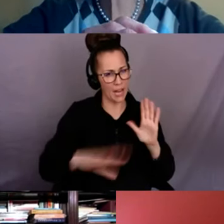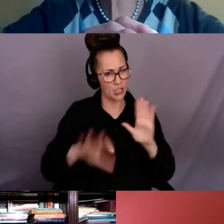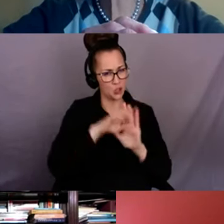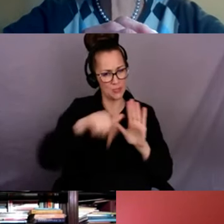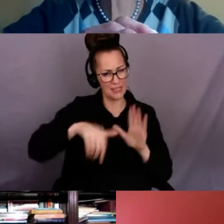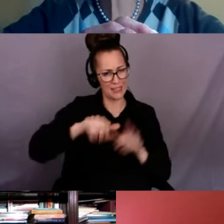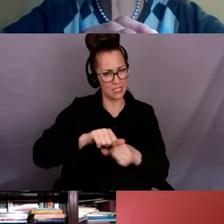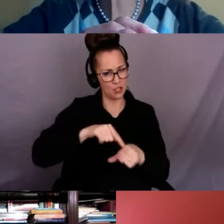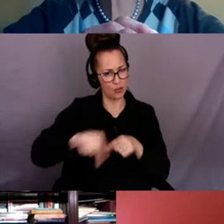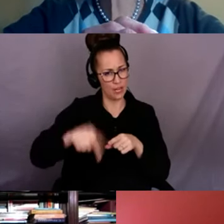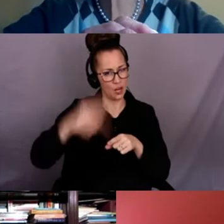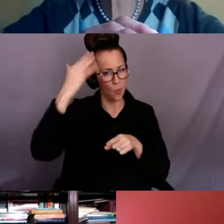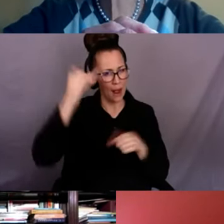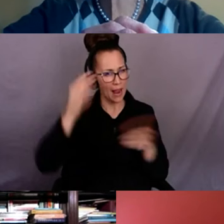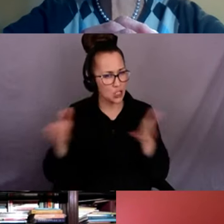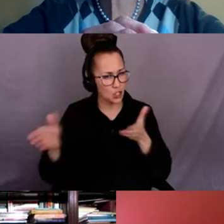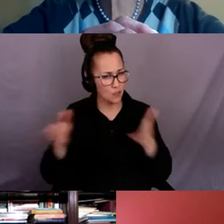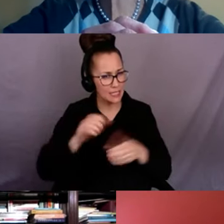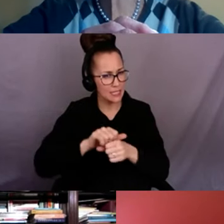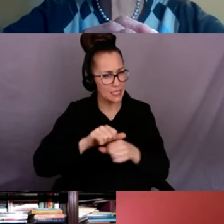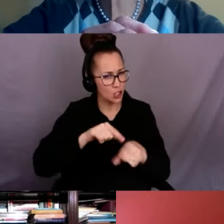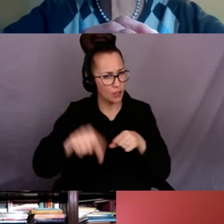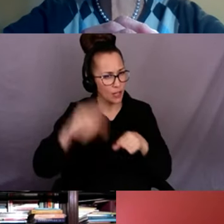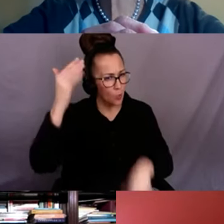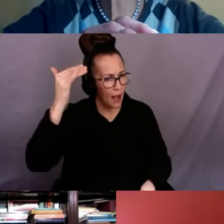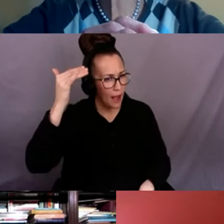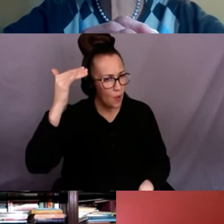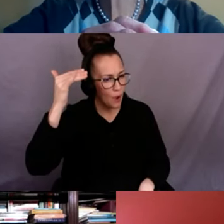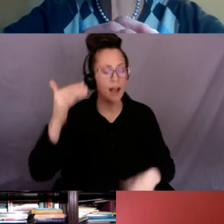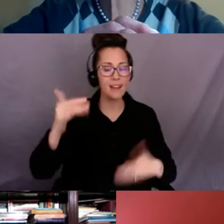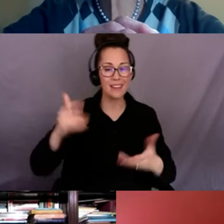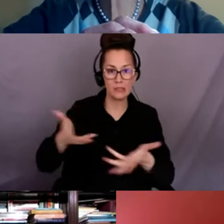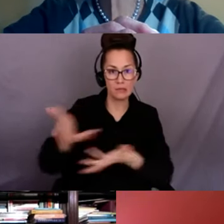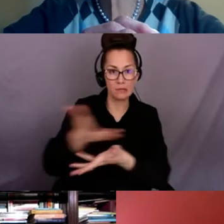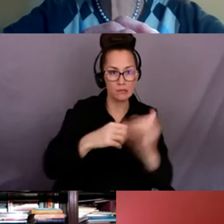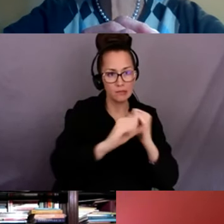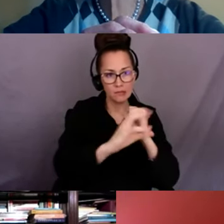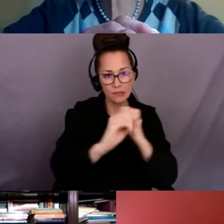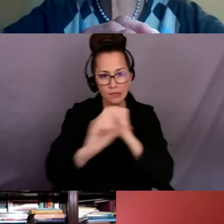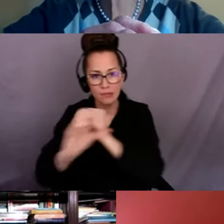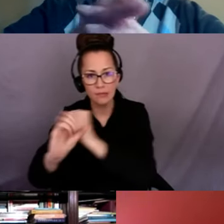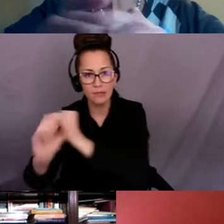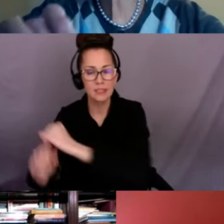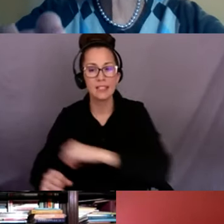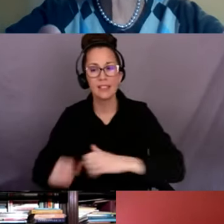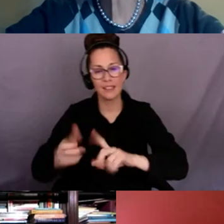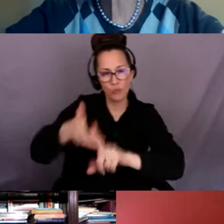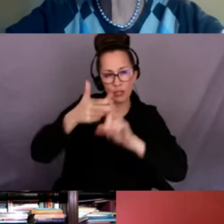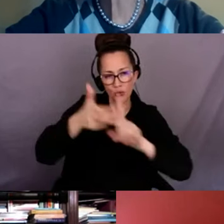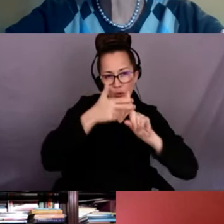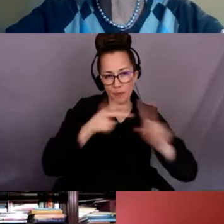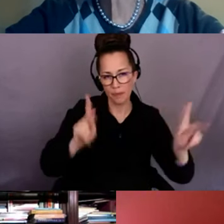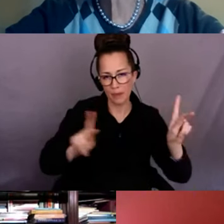right? Why is this for the right person? Why is this a really meaningful career to get into? And so I think that for us, that means, you know,